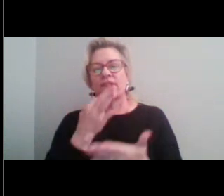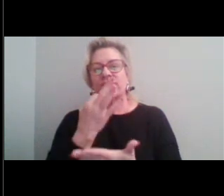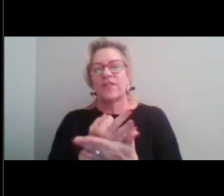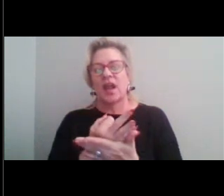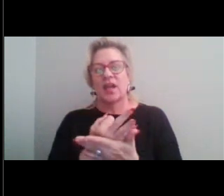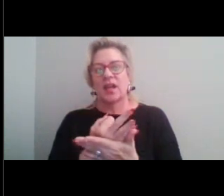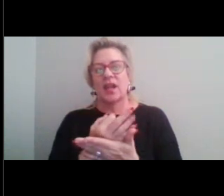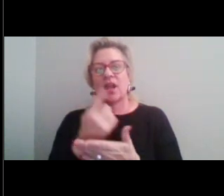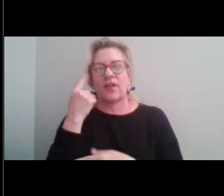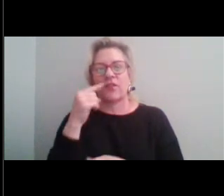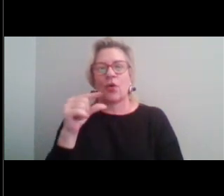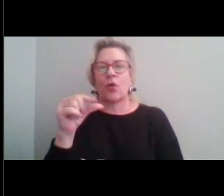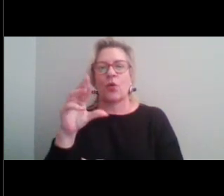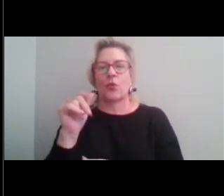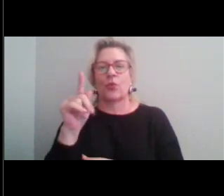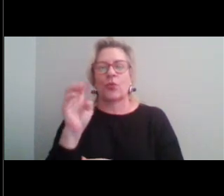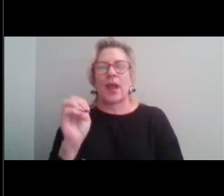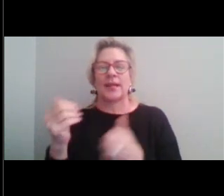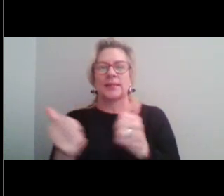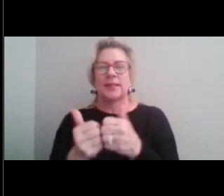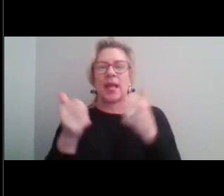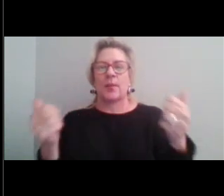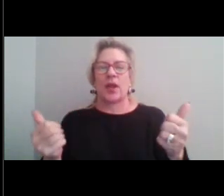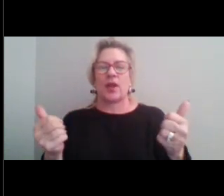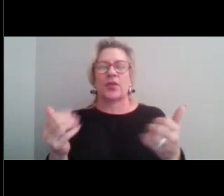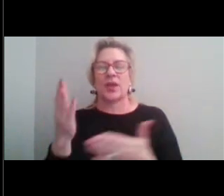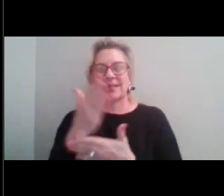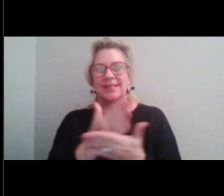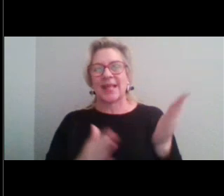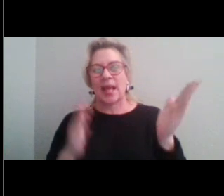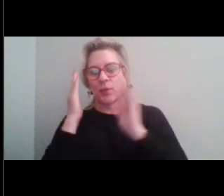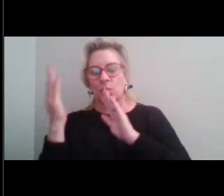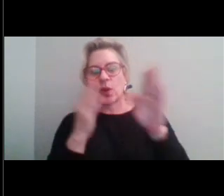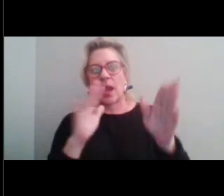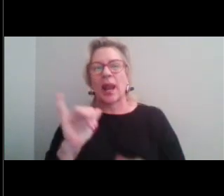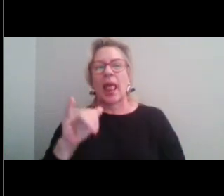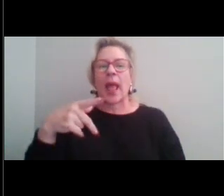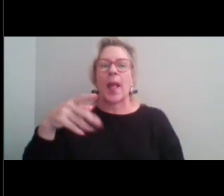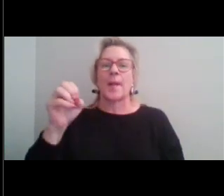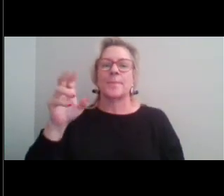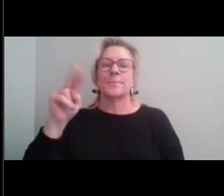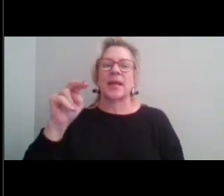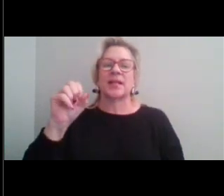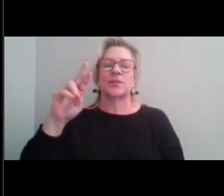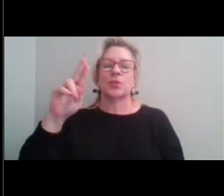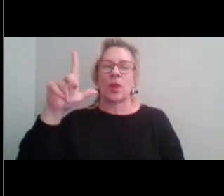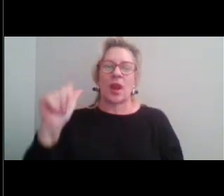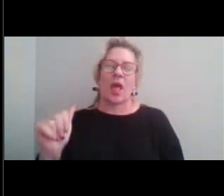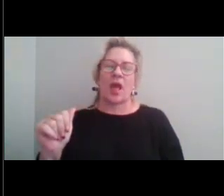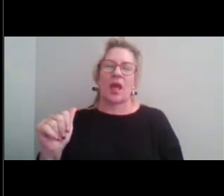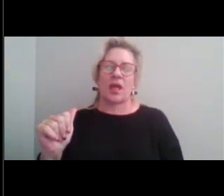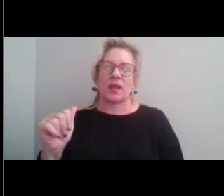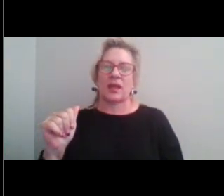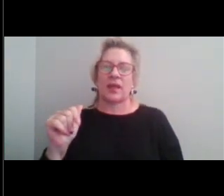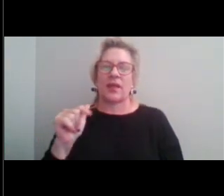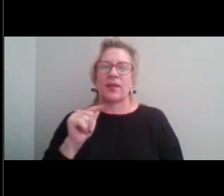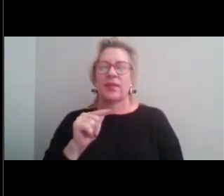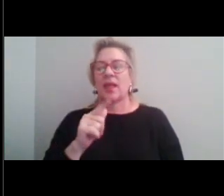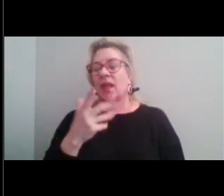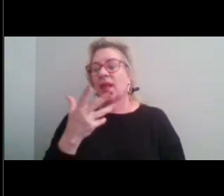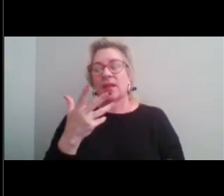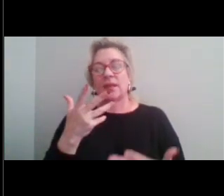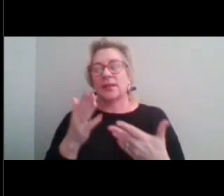grade separations. There's few corridors like the Peninsula Corridor in terms of need for grade separations, and that's whether or not high-speed rail